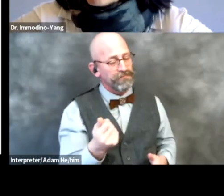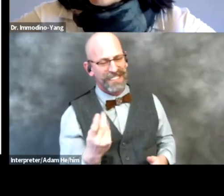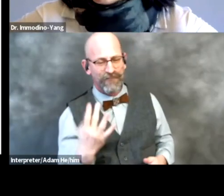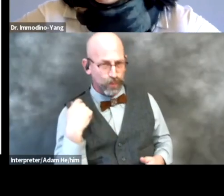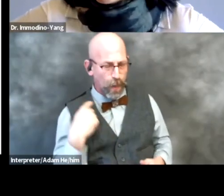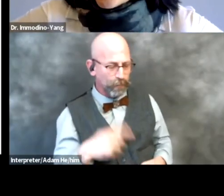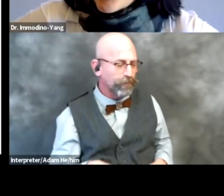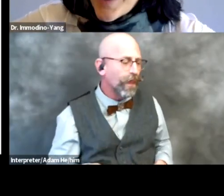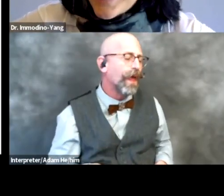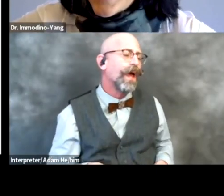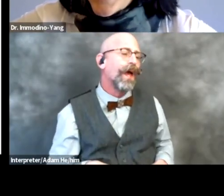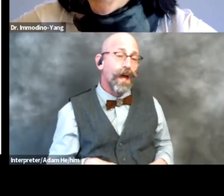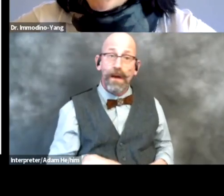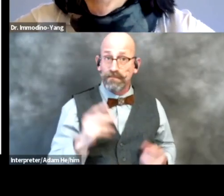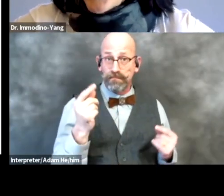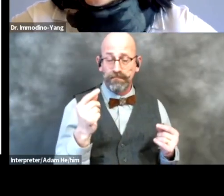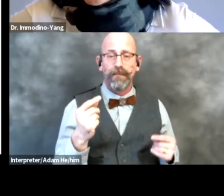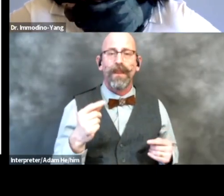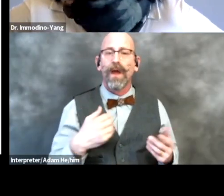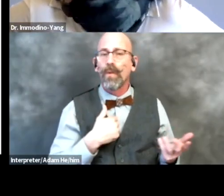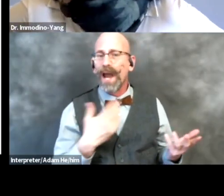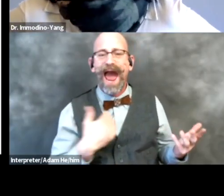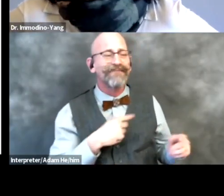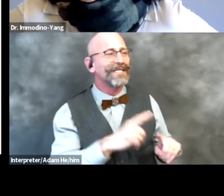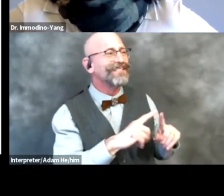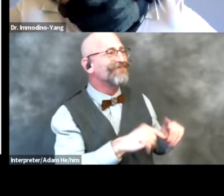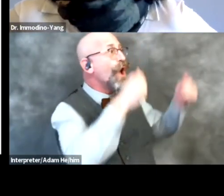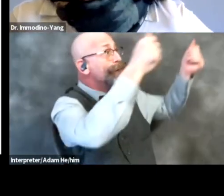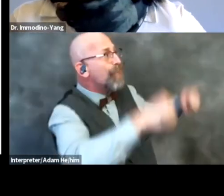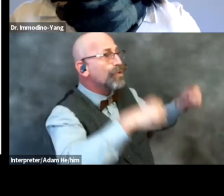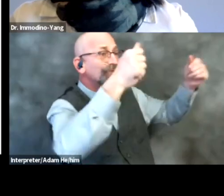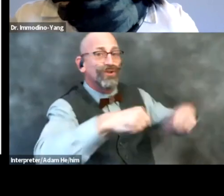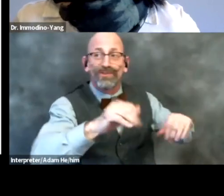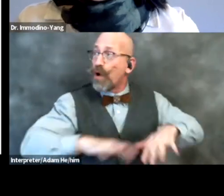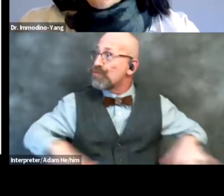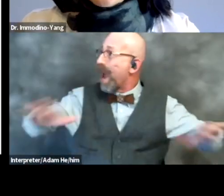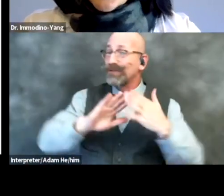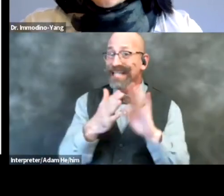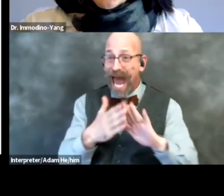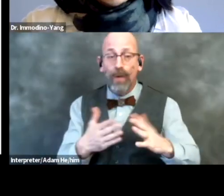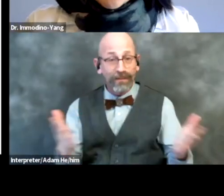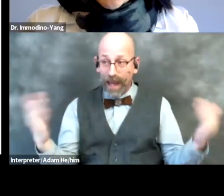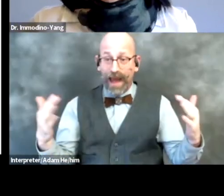basically put posters up around town, and kids could choose to